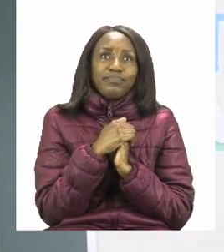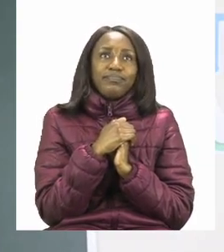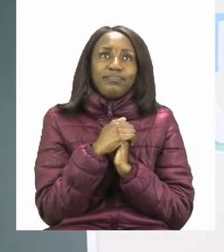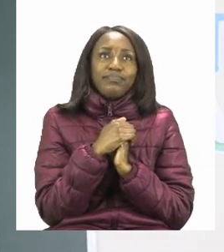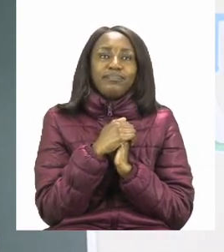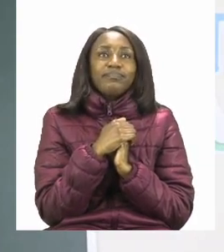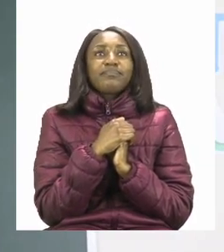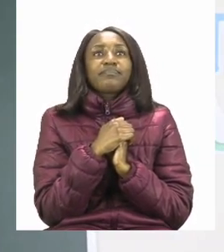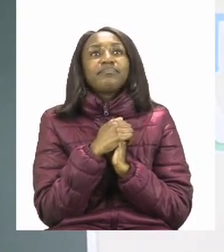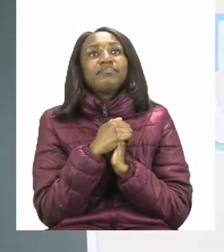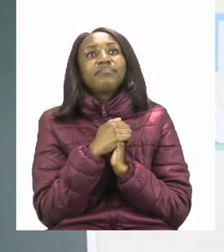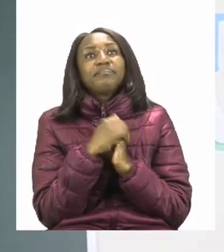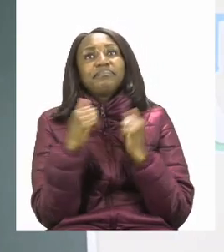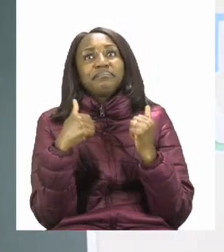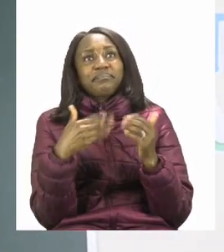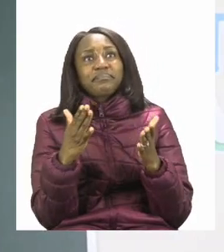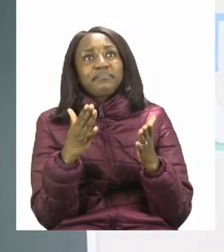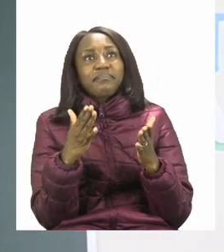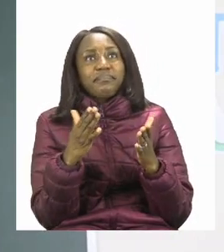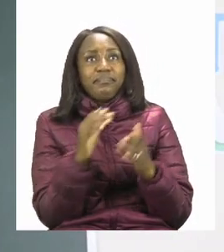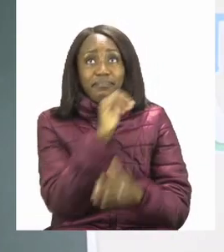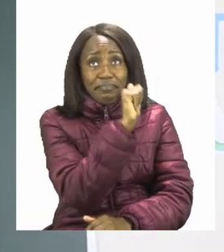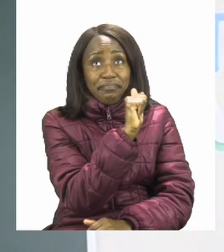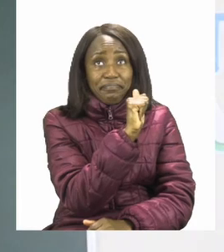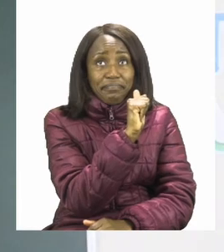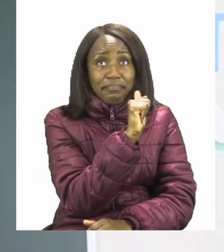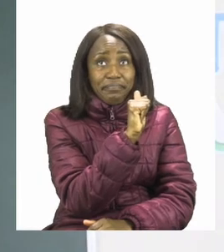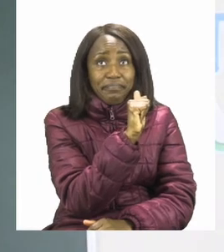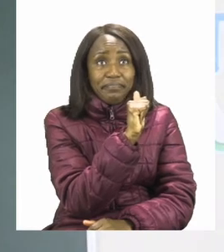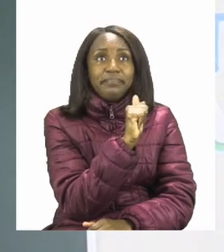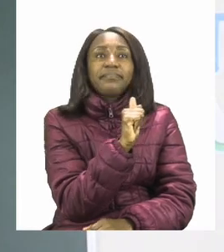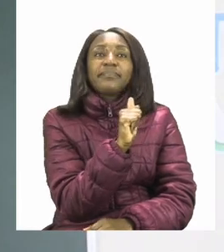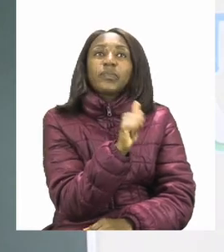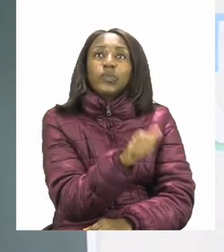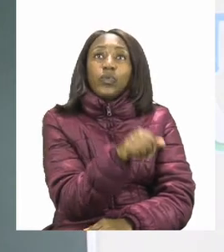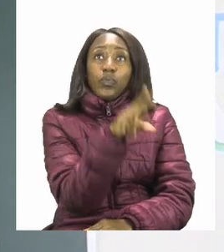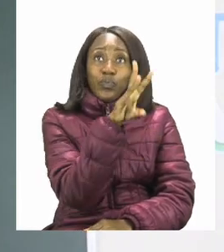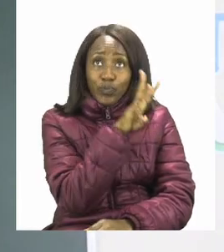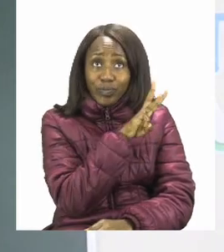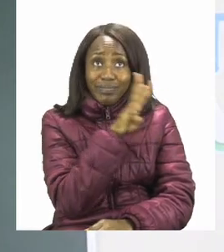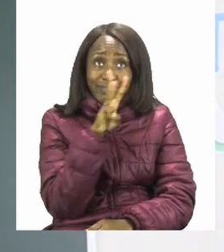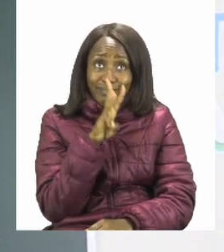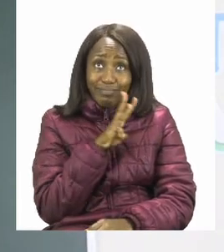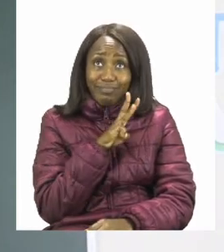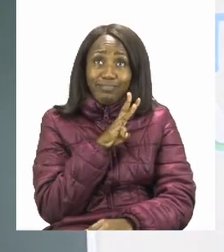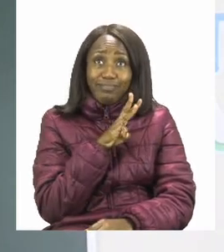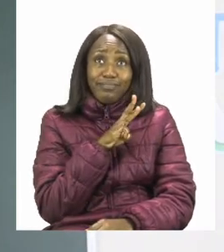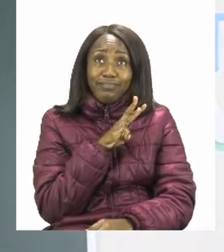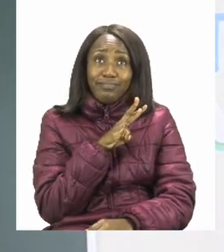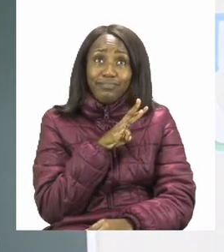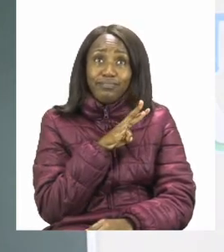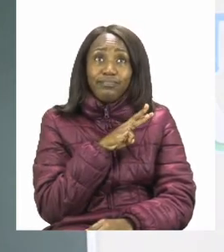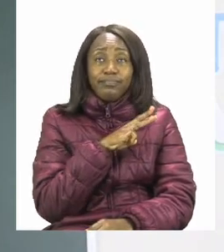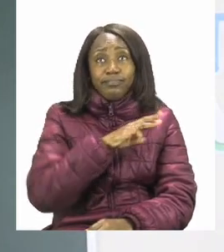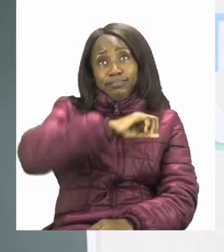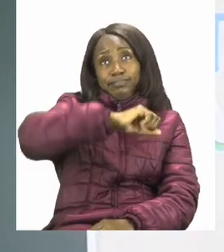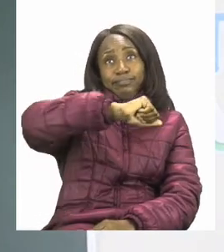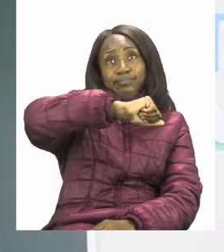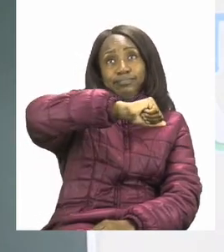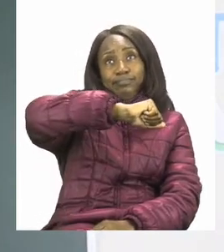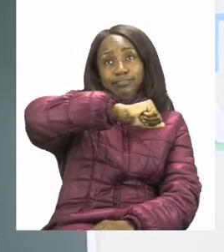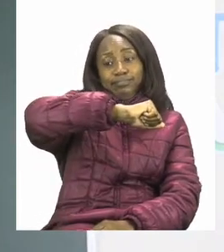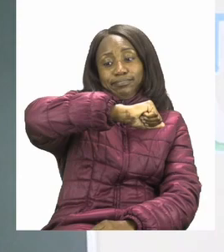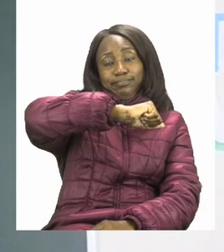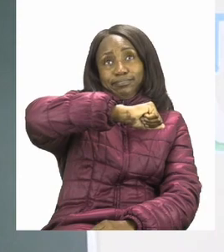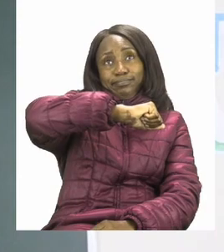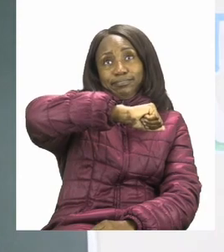So we're going to start with A. A says 33, and then we have our sign